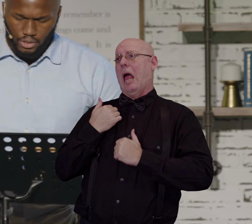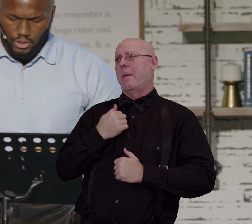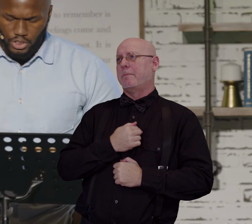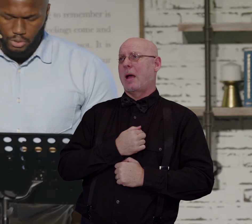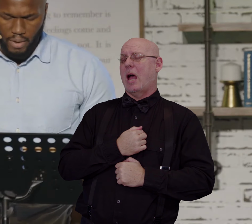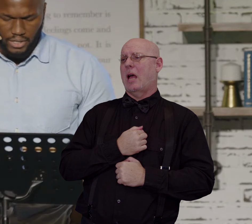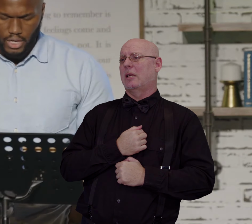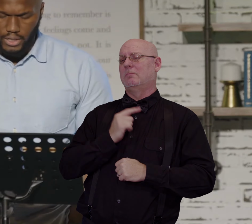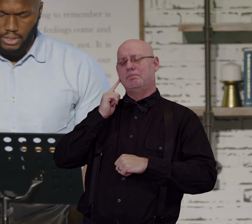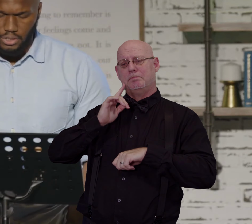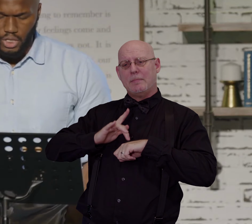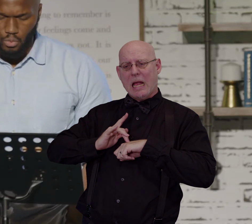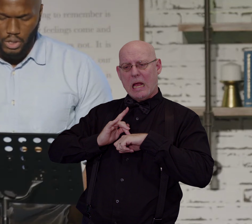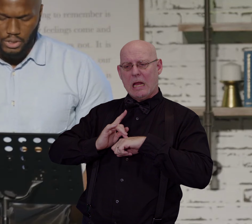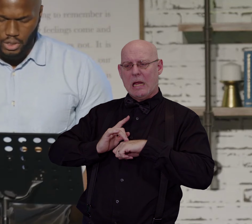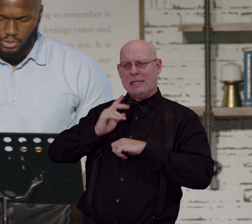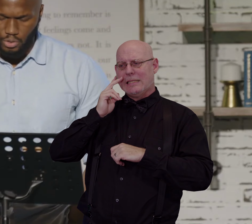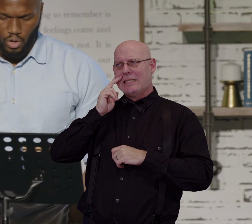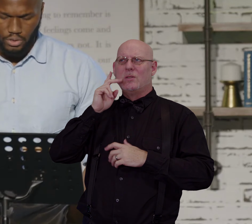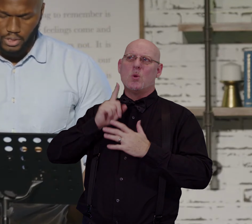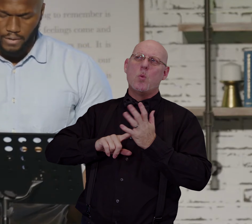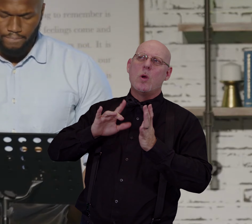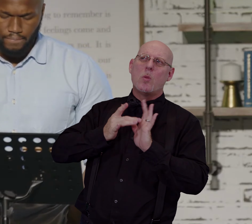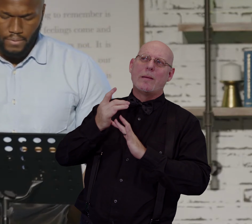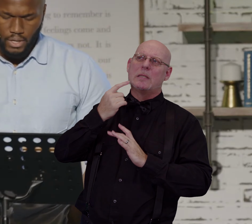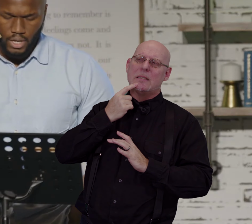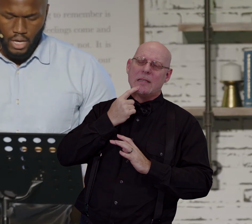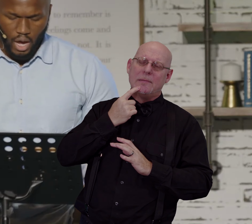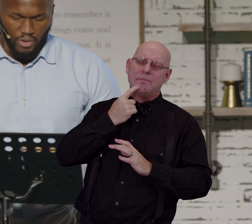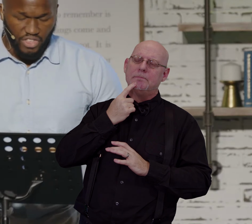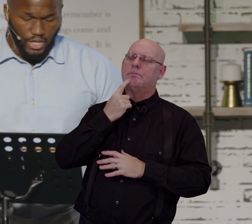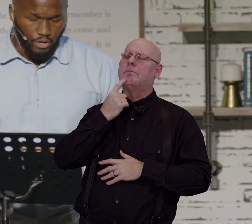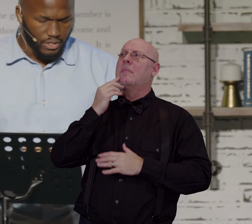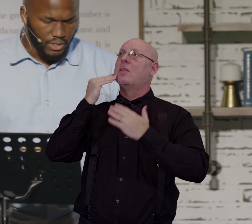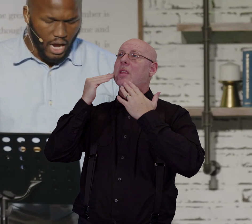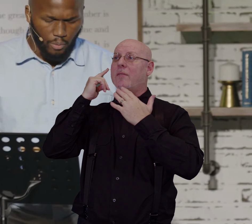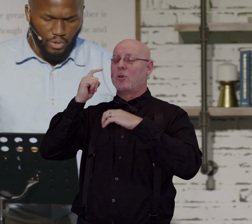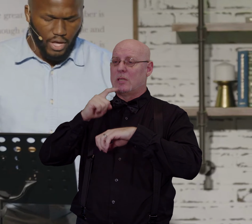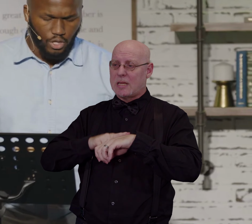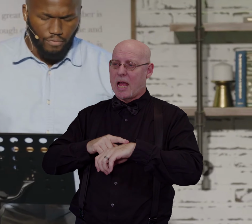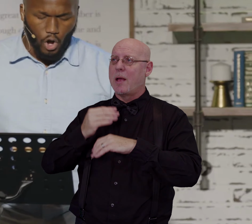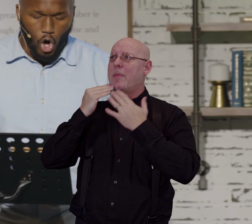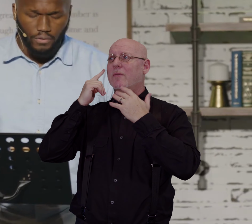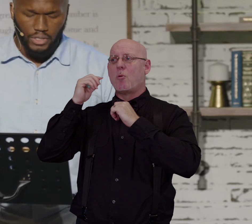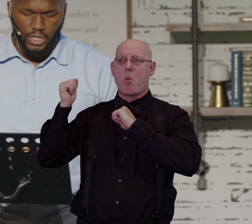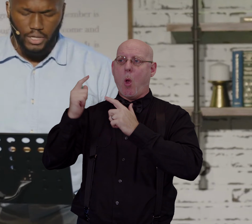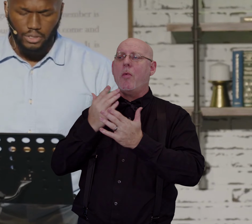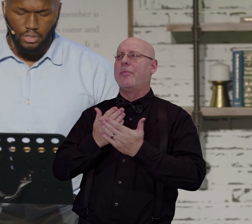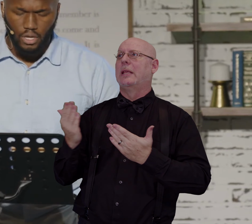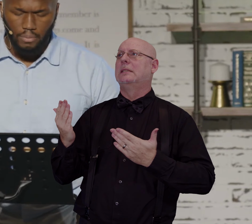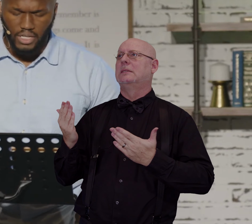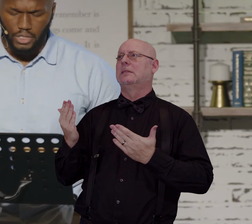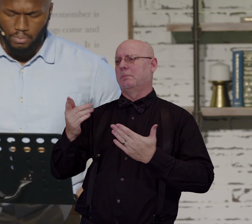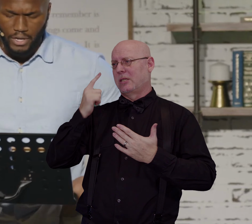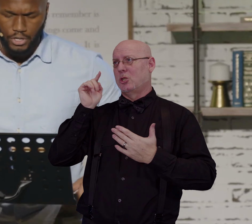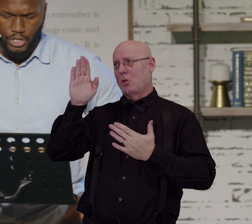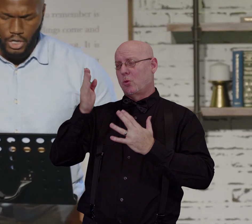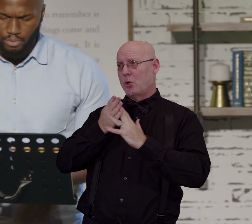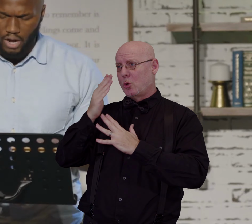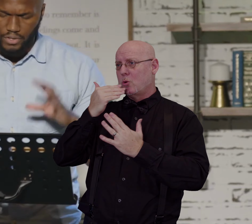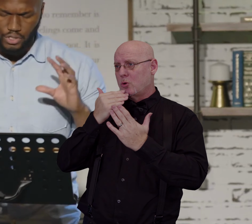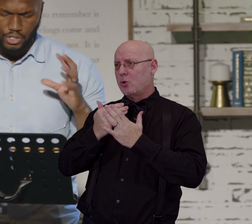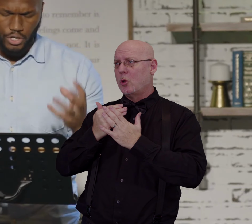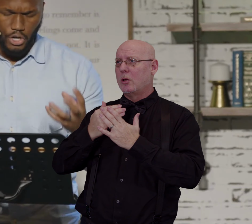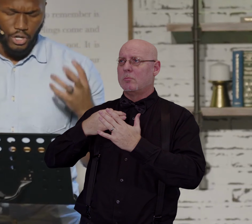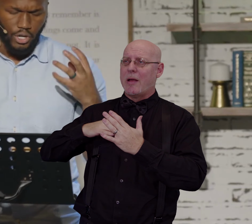us to just meditate and see what does your word say. And we thank you for this time, and we thank you for all these things, because it is by your